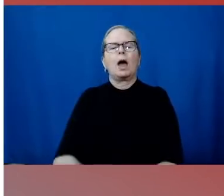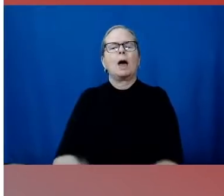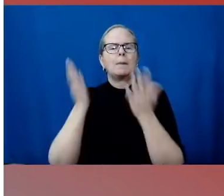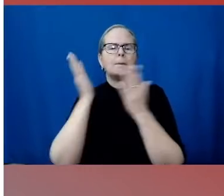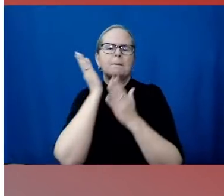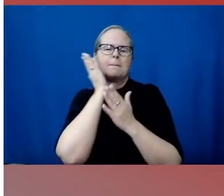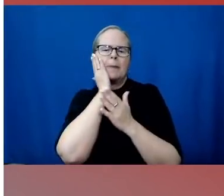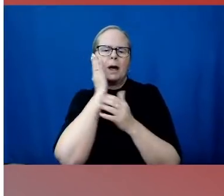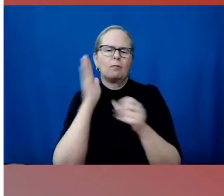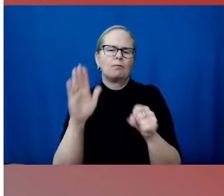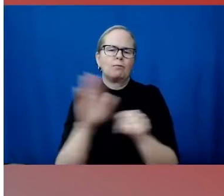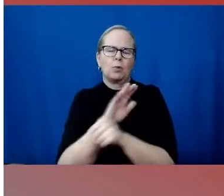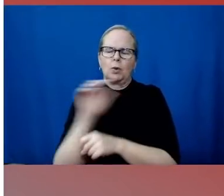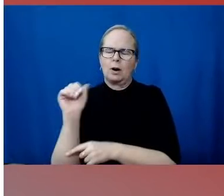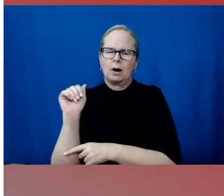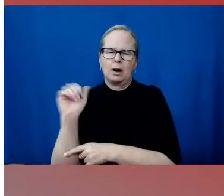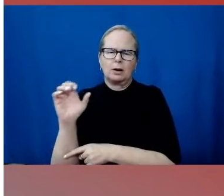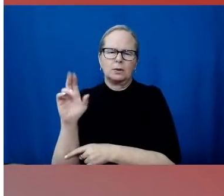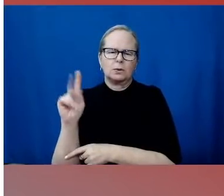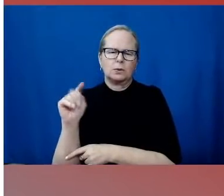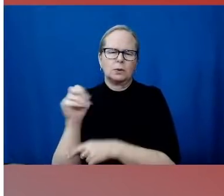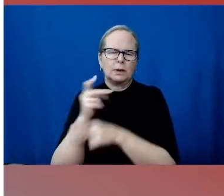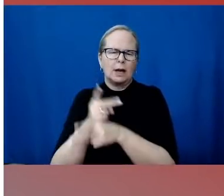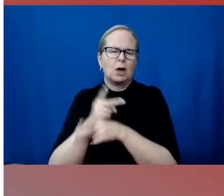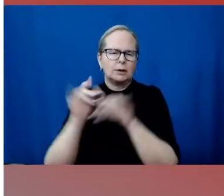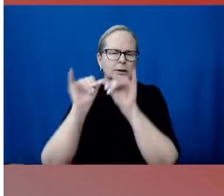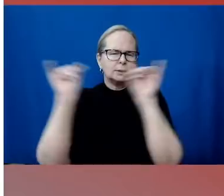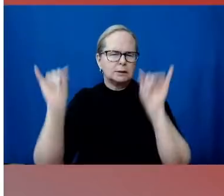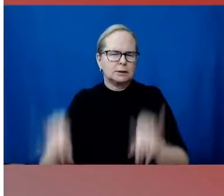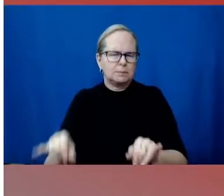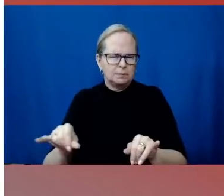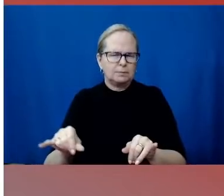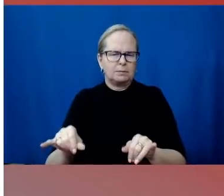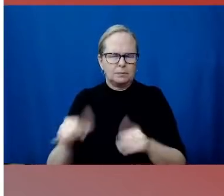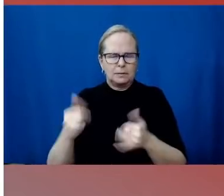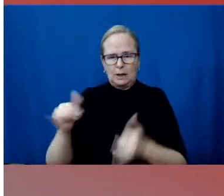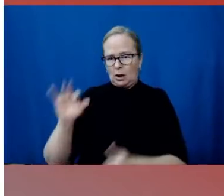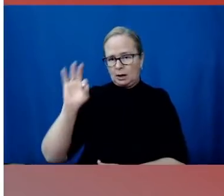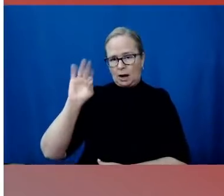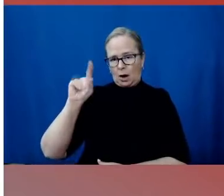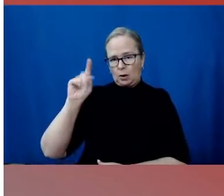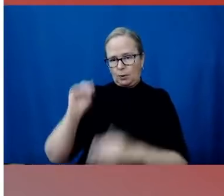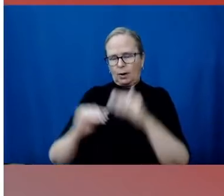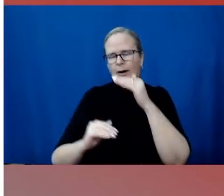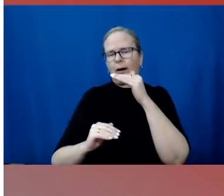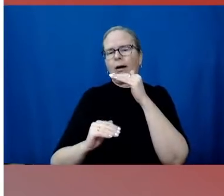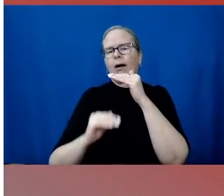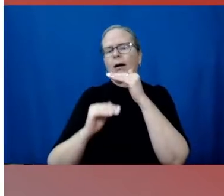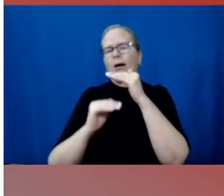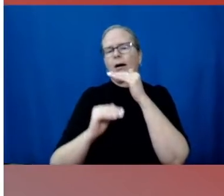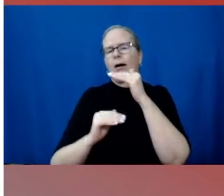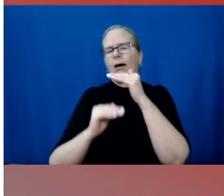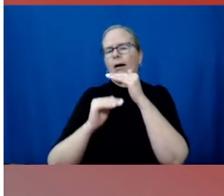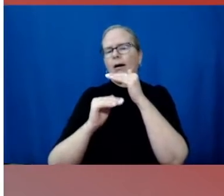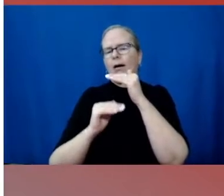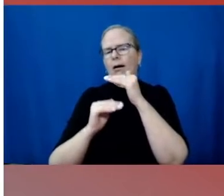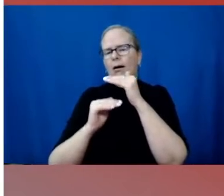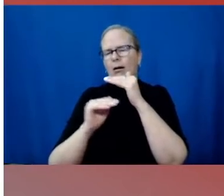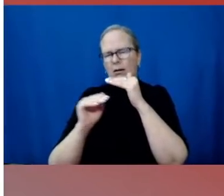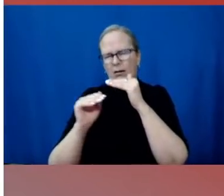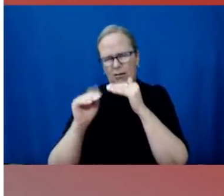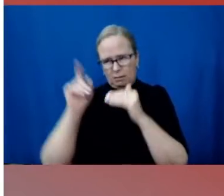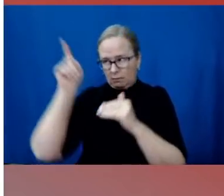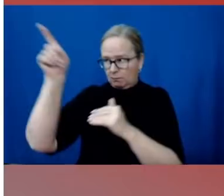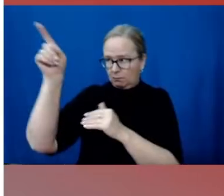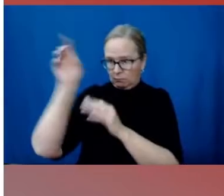in the entire acute care system it's only 91% occupancy. That doesn't really paint the